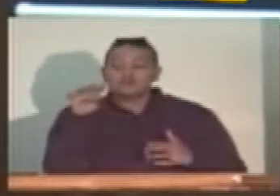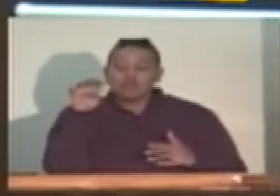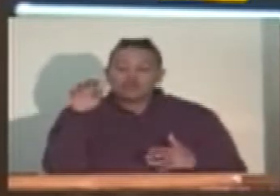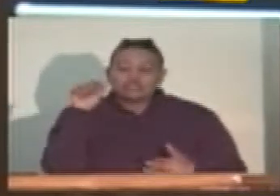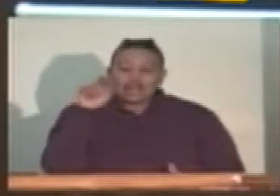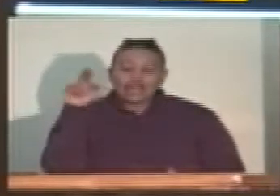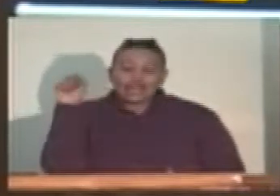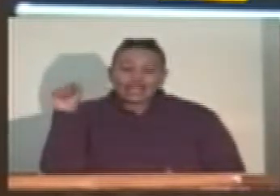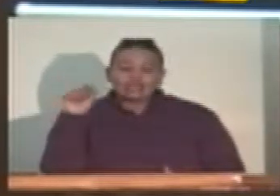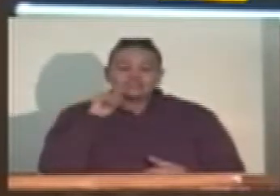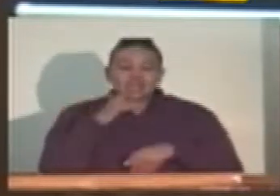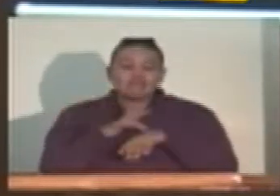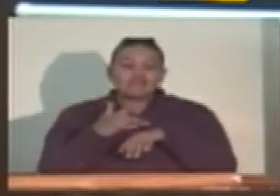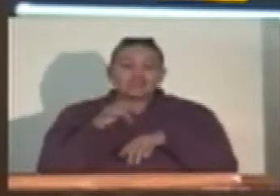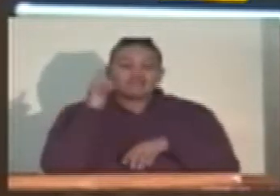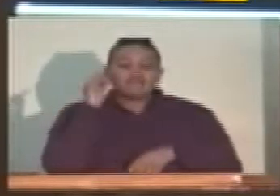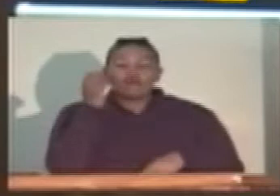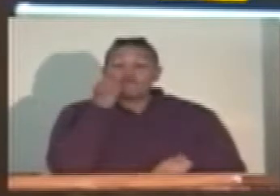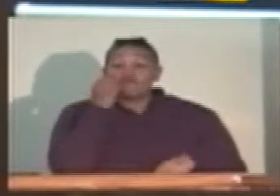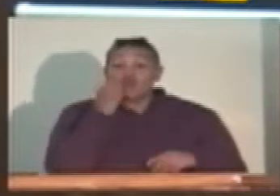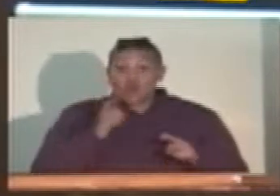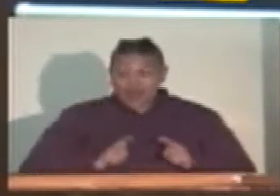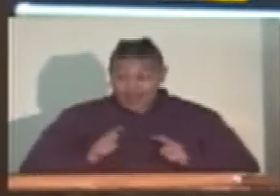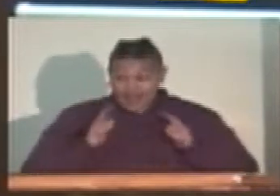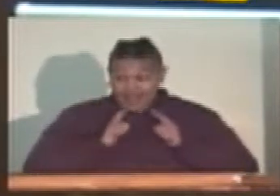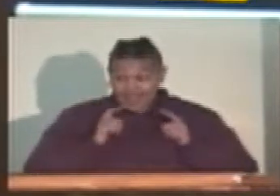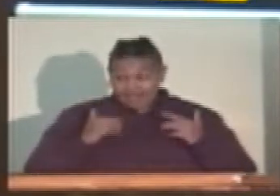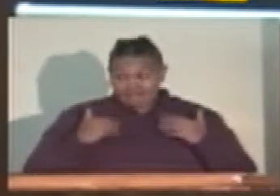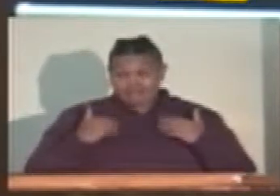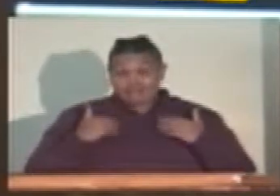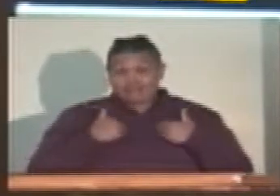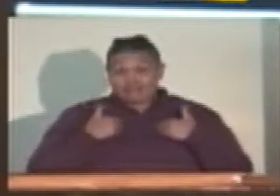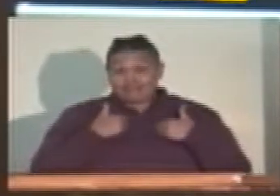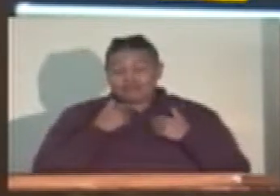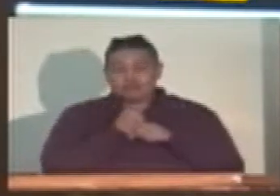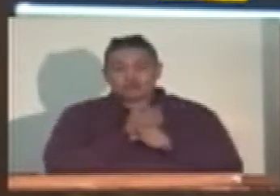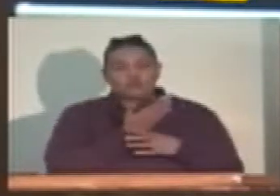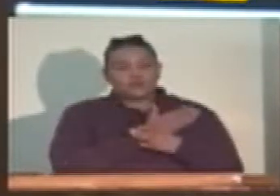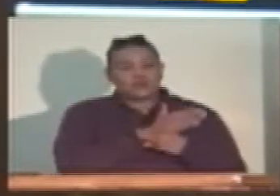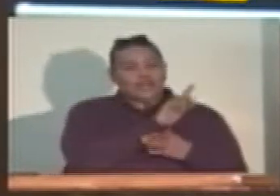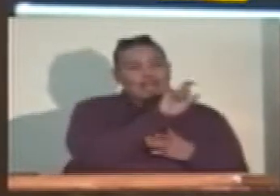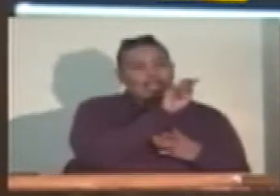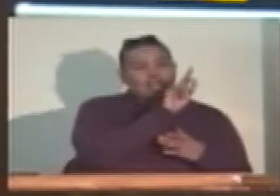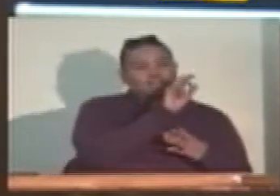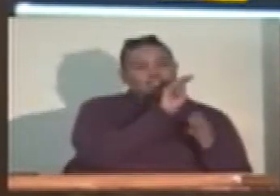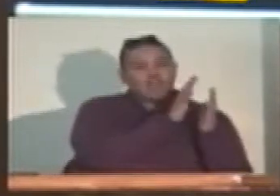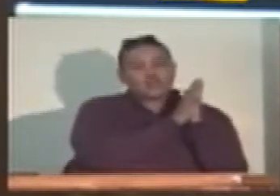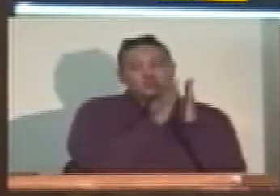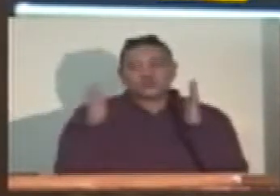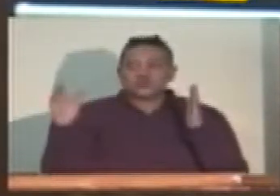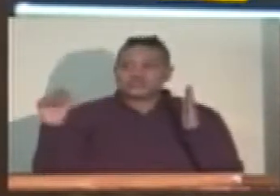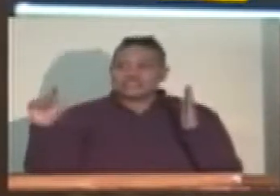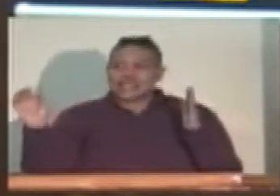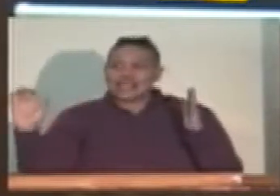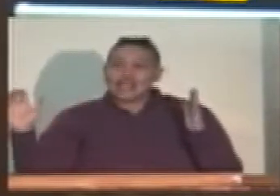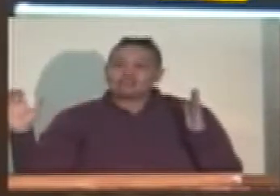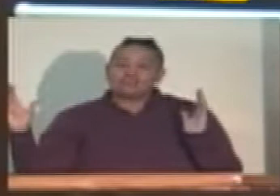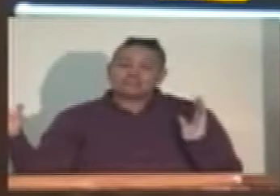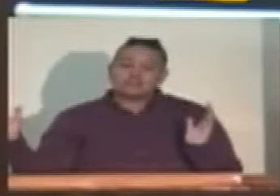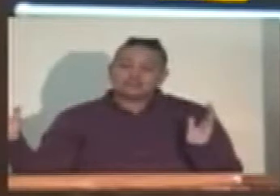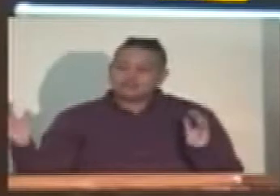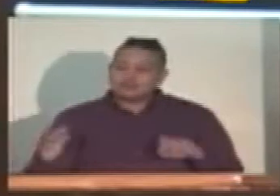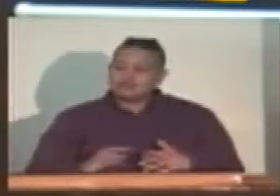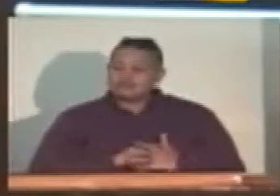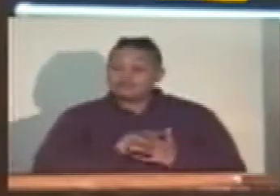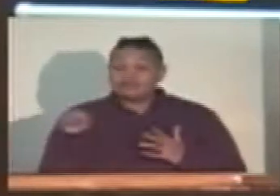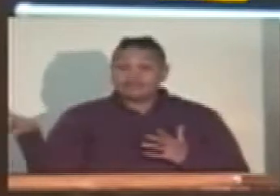10,400 acres available for crop and livestock production between the parishes of Clarendon and St. Catherine.